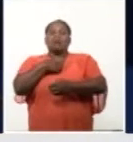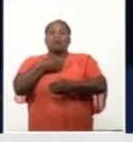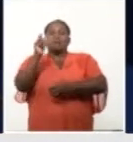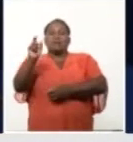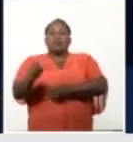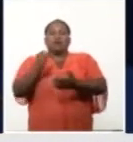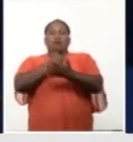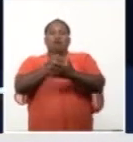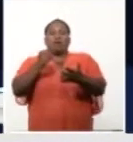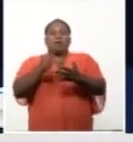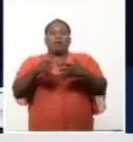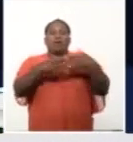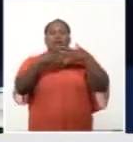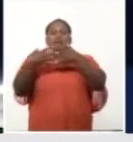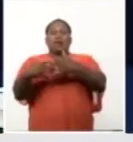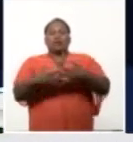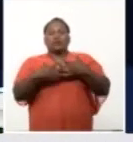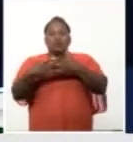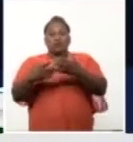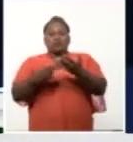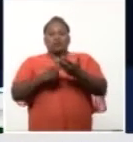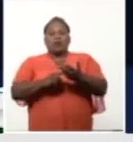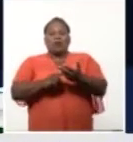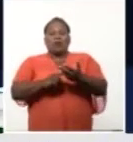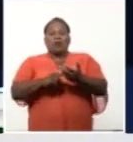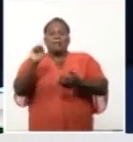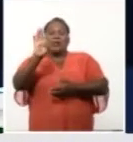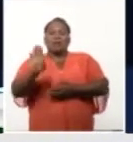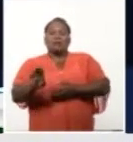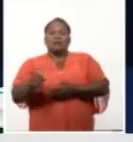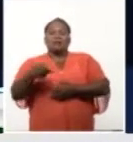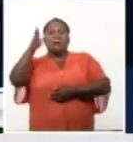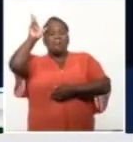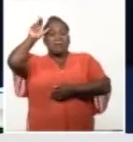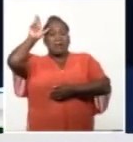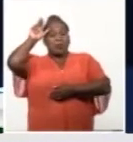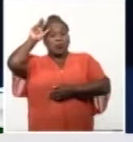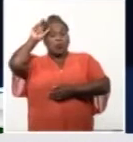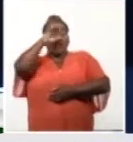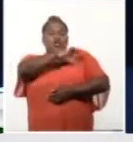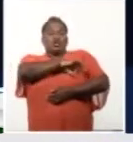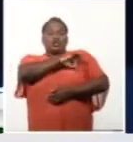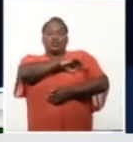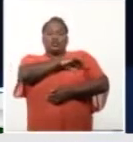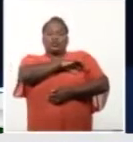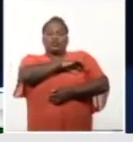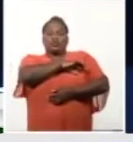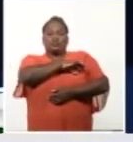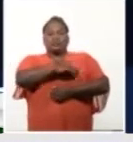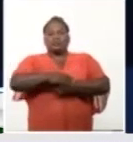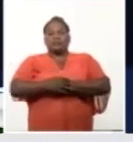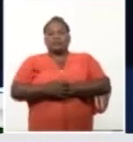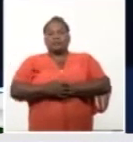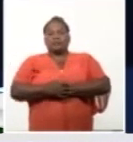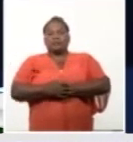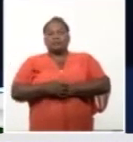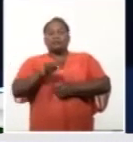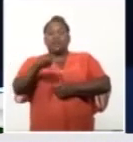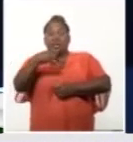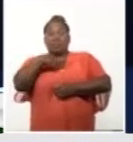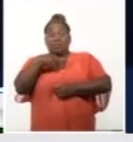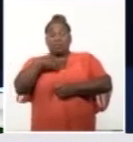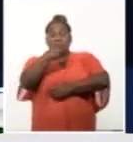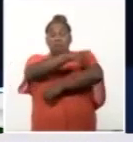incidence of confirmed cases, followed by Brazil, Peru, and Chile. These countries have the